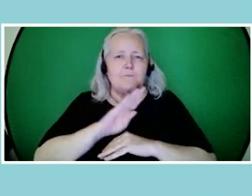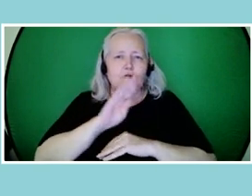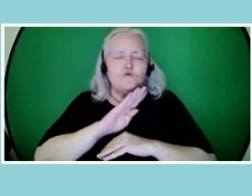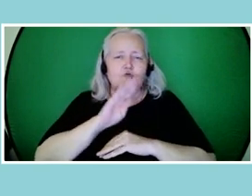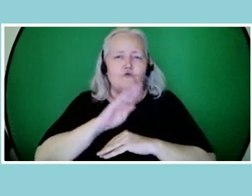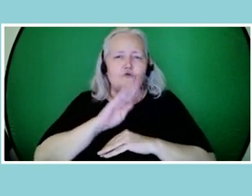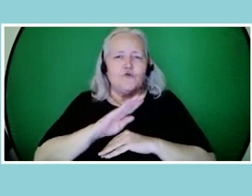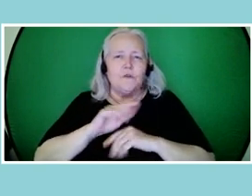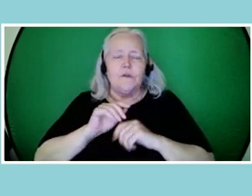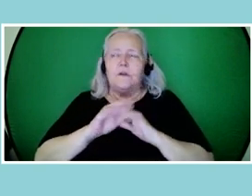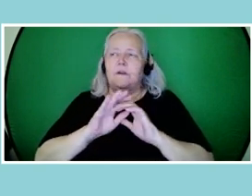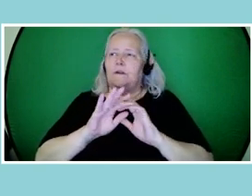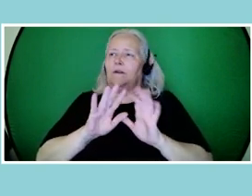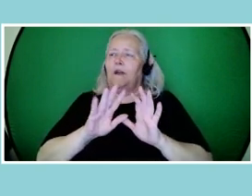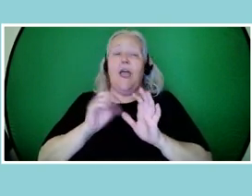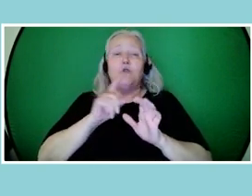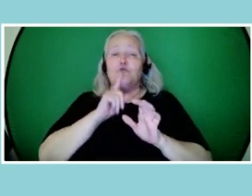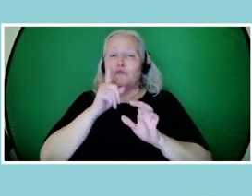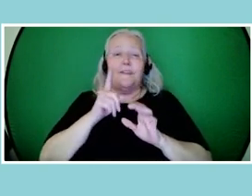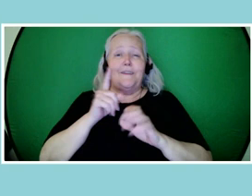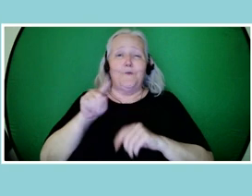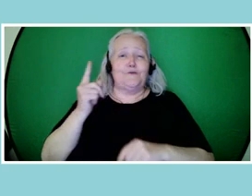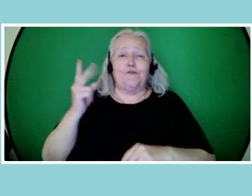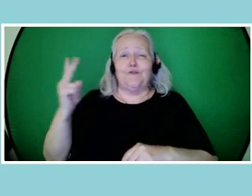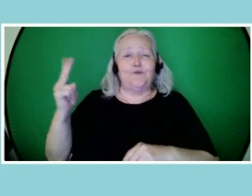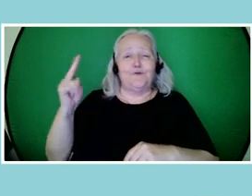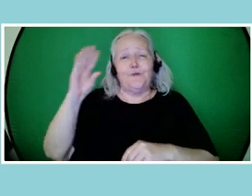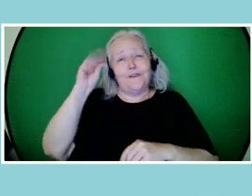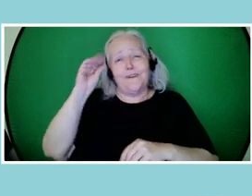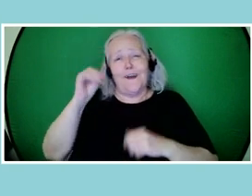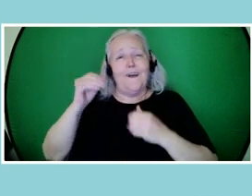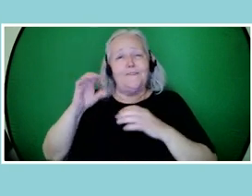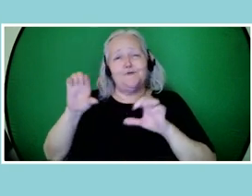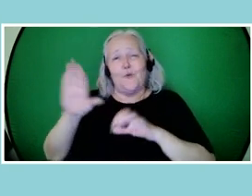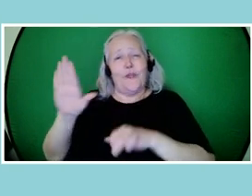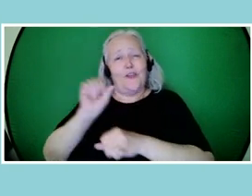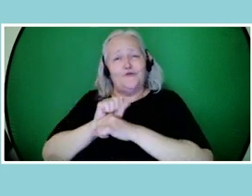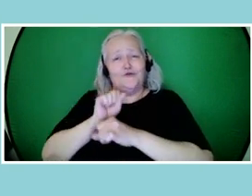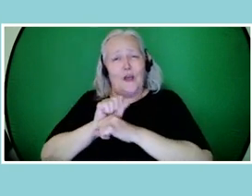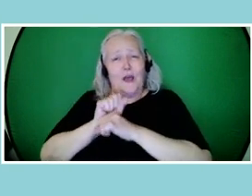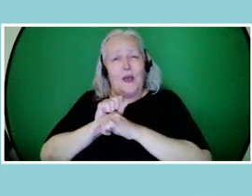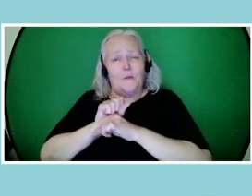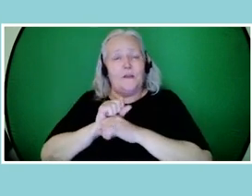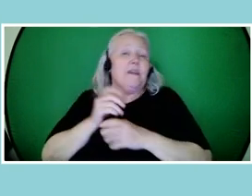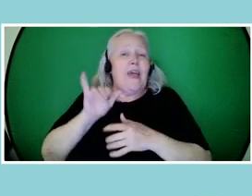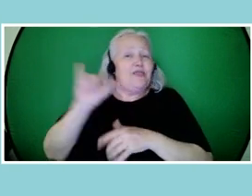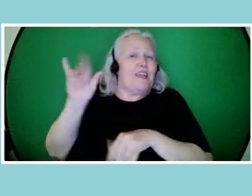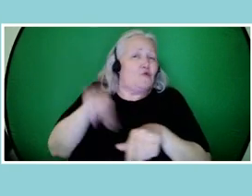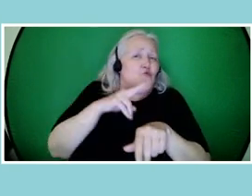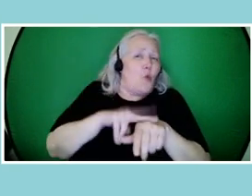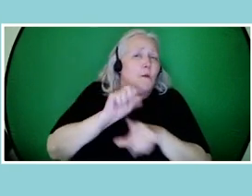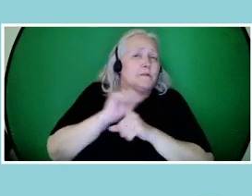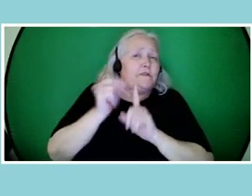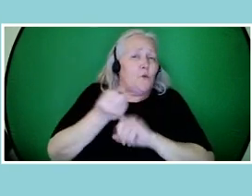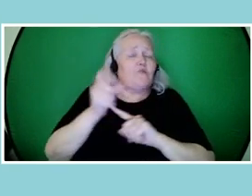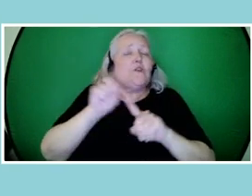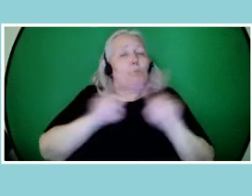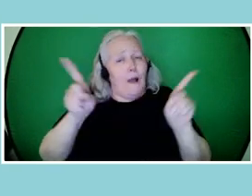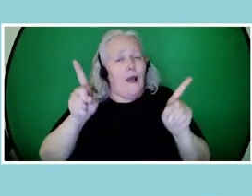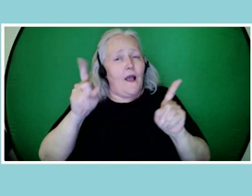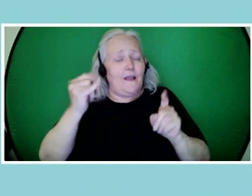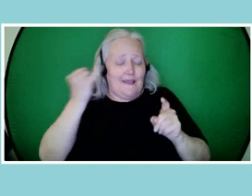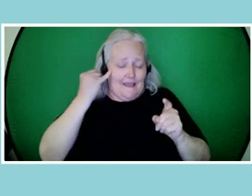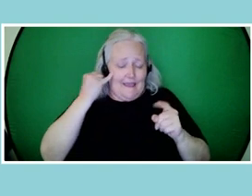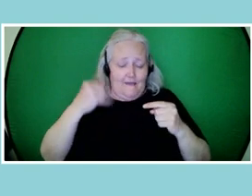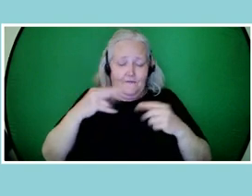two workers who were just trying to do their job. But even in normal situations, when an emotion kicks in, we no